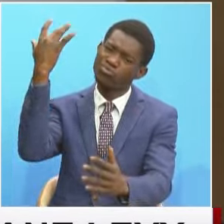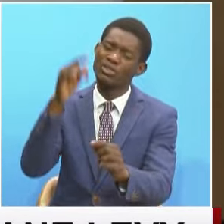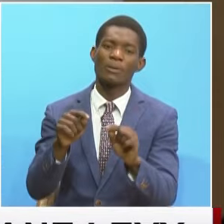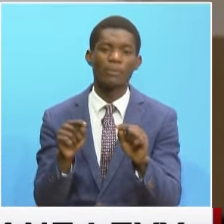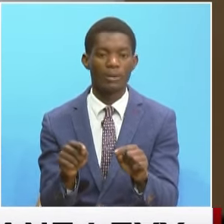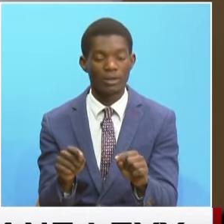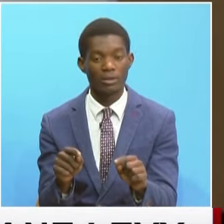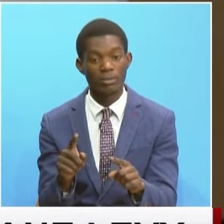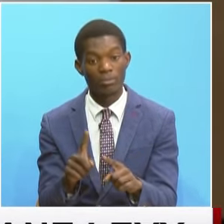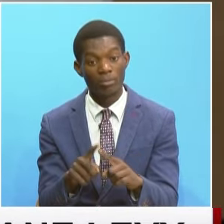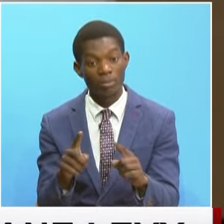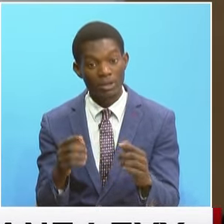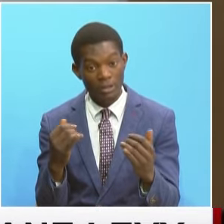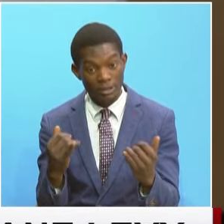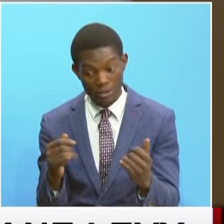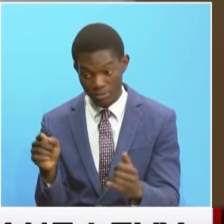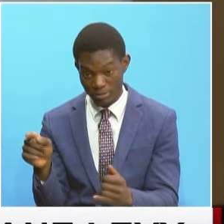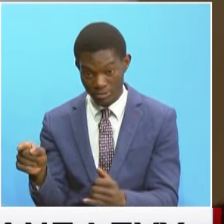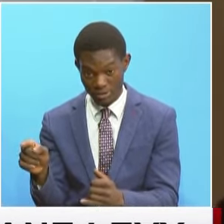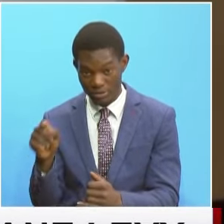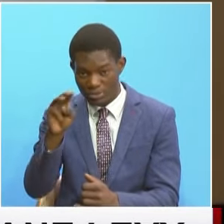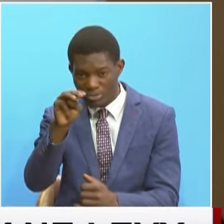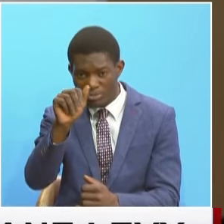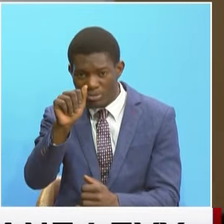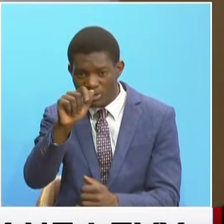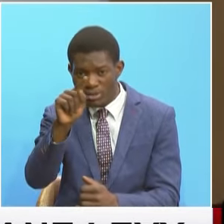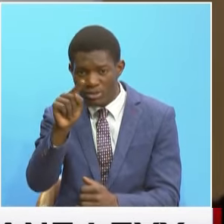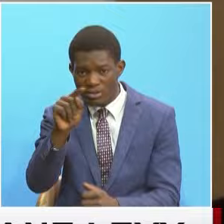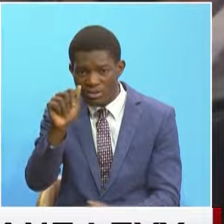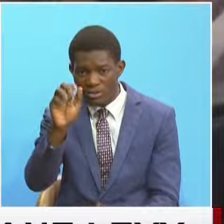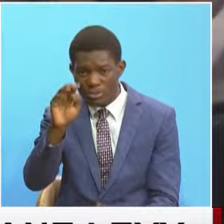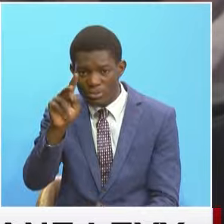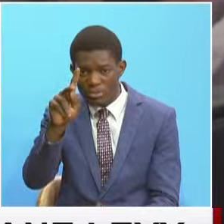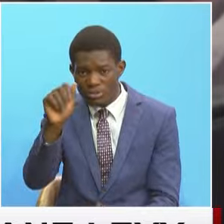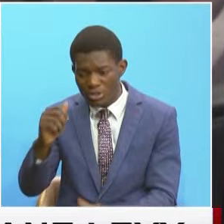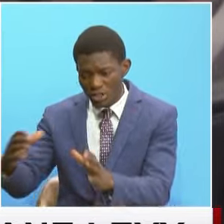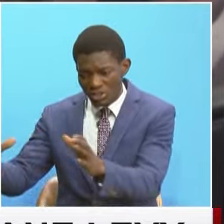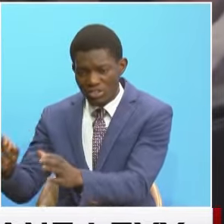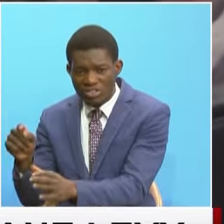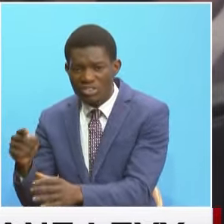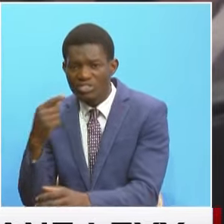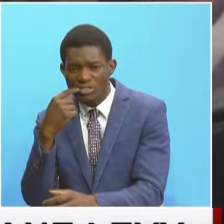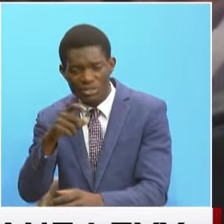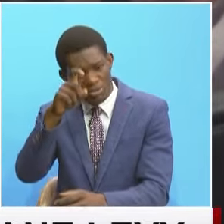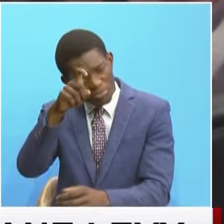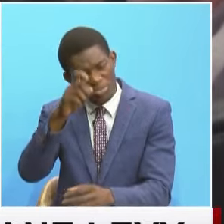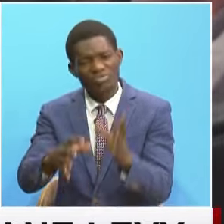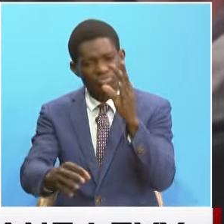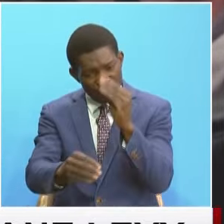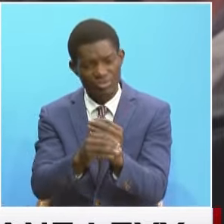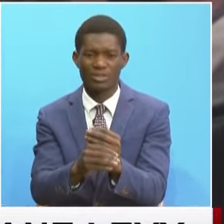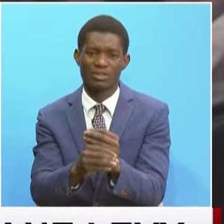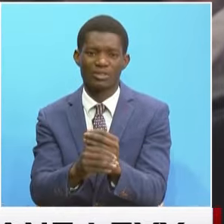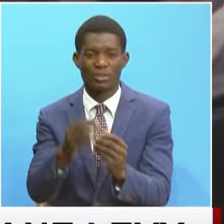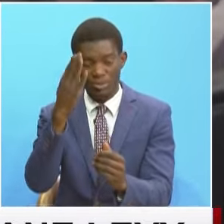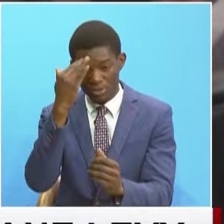current economic system has forced the local authority to revisit this bylaw to maximize revenue collection for service delivery by